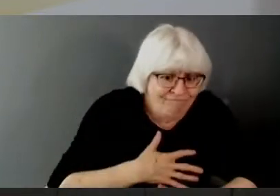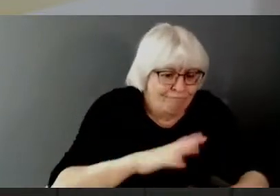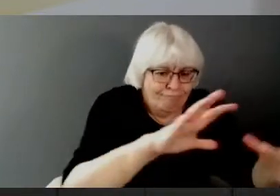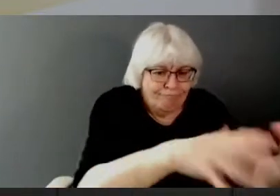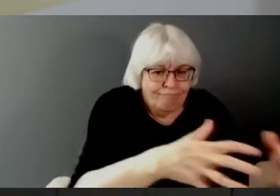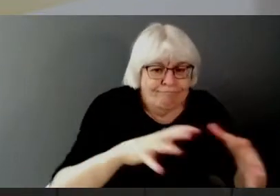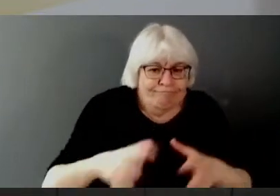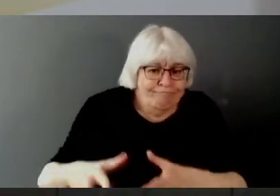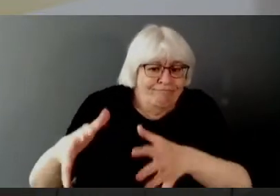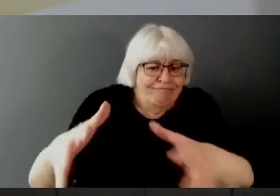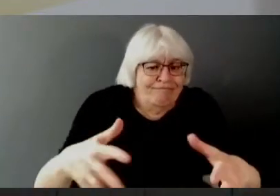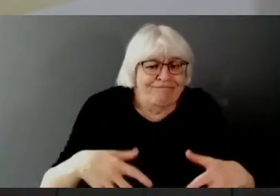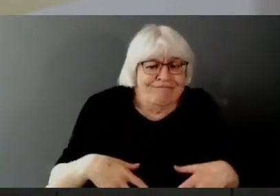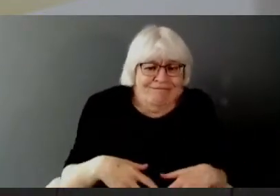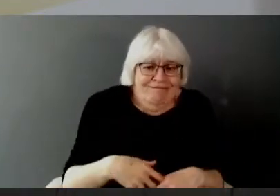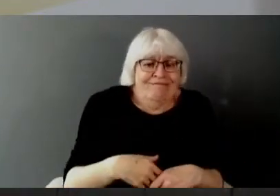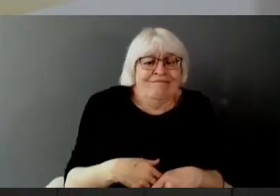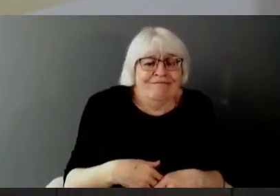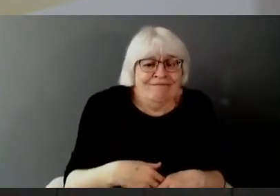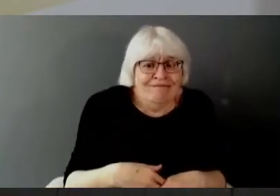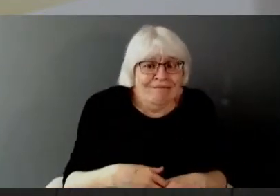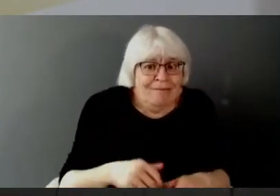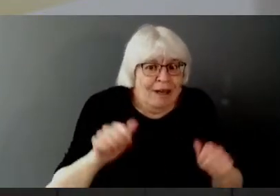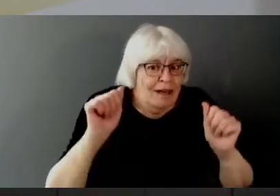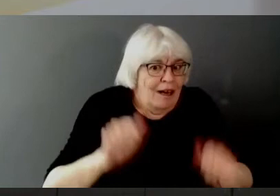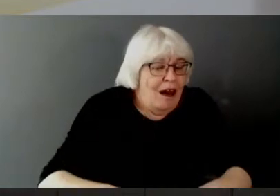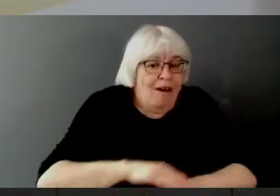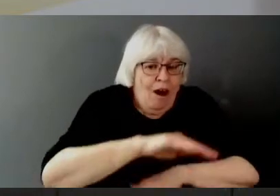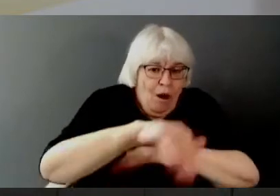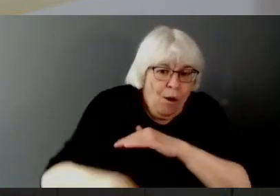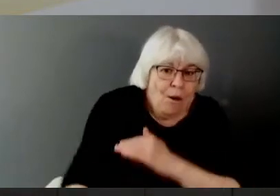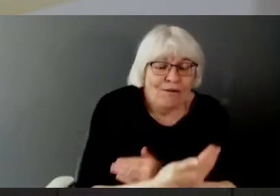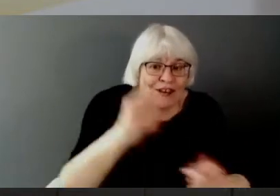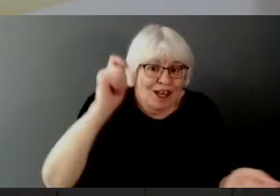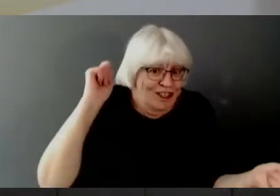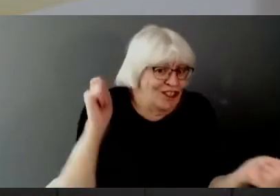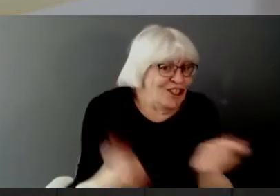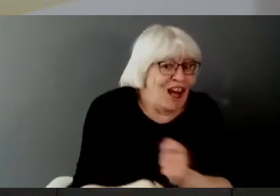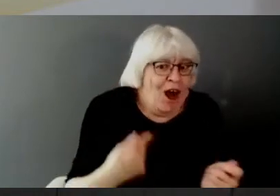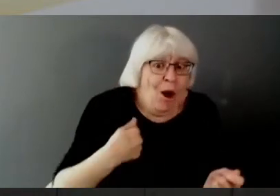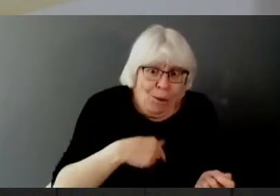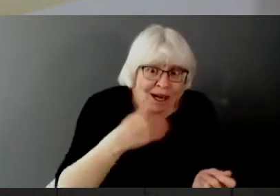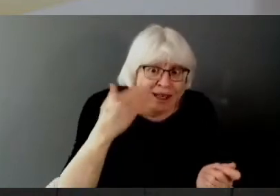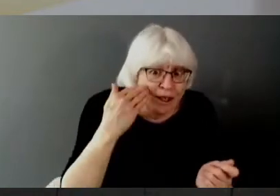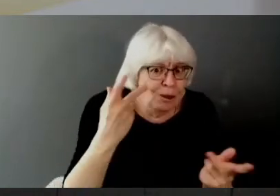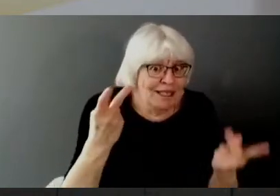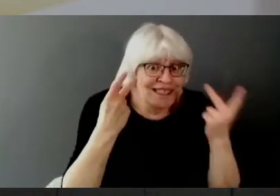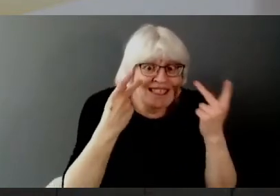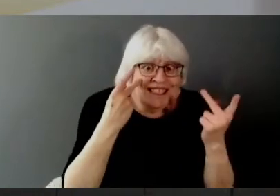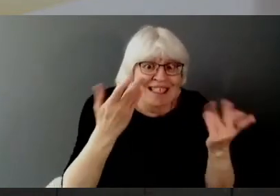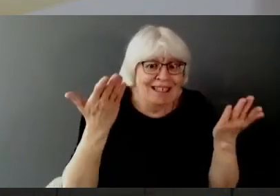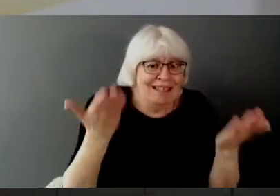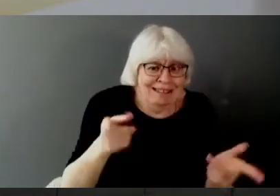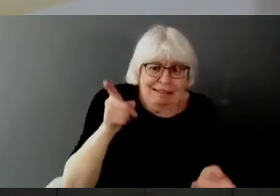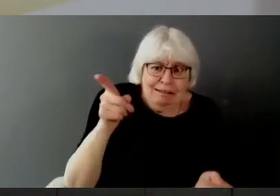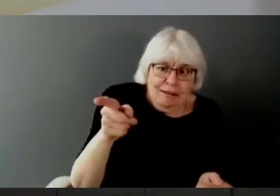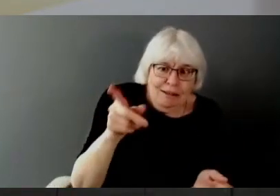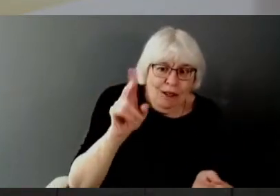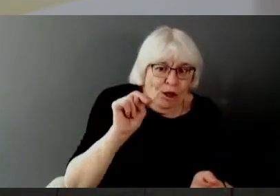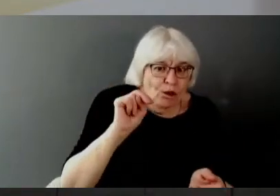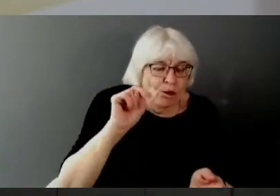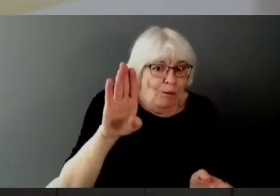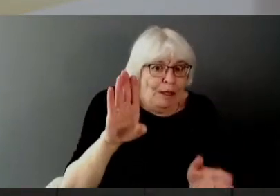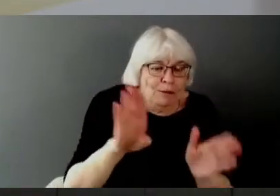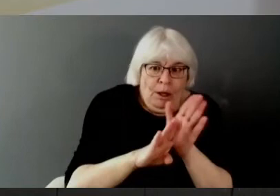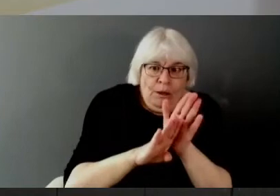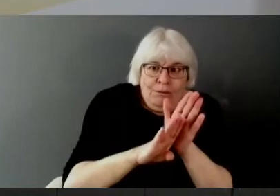much can change and how quickly it can change, and I think we've seen that in New Brunswick, how that has happened. So we're